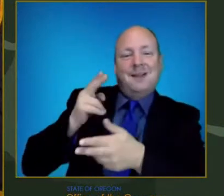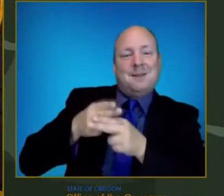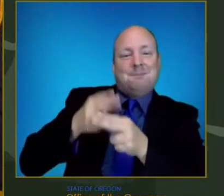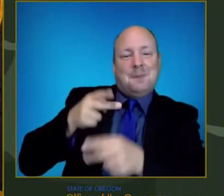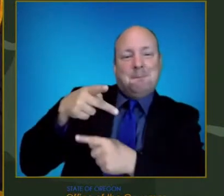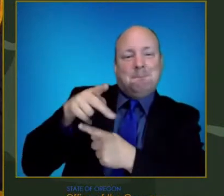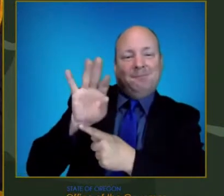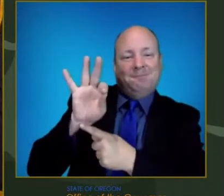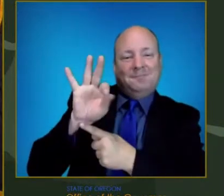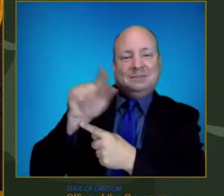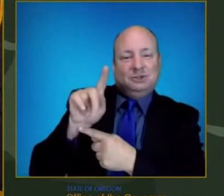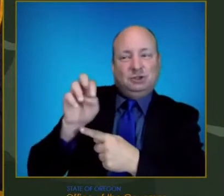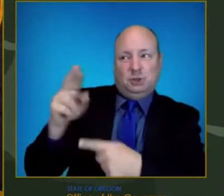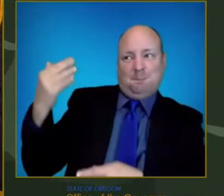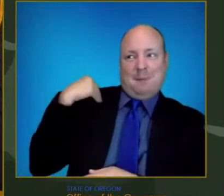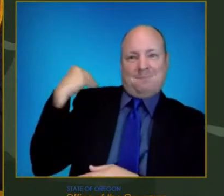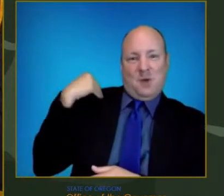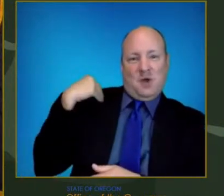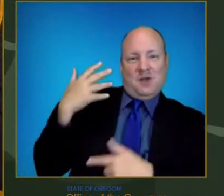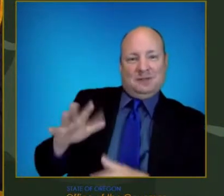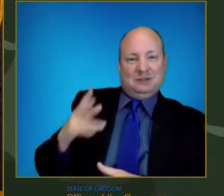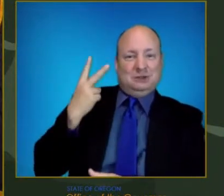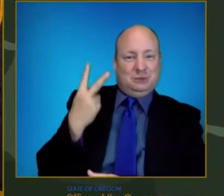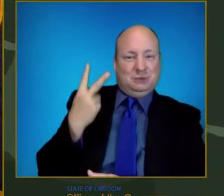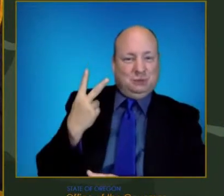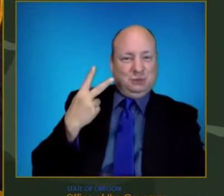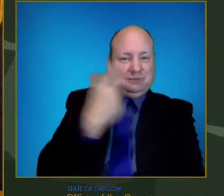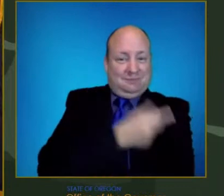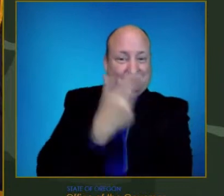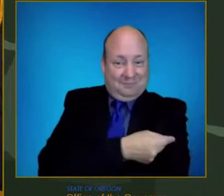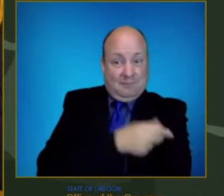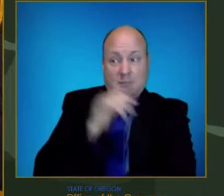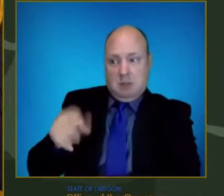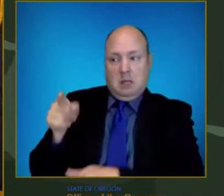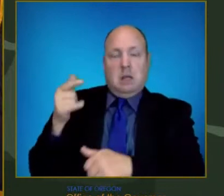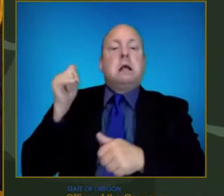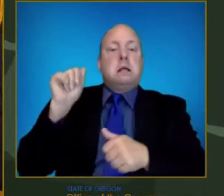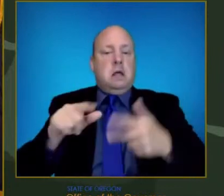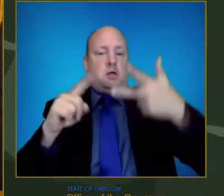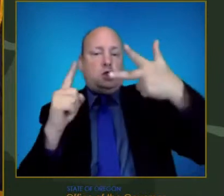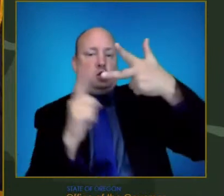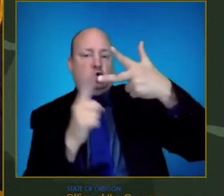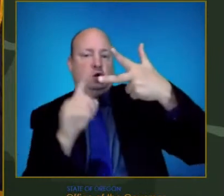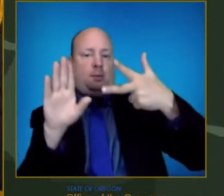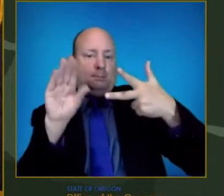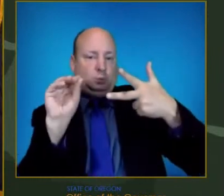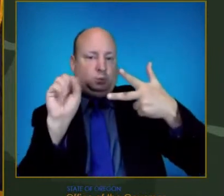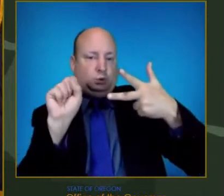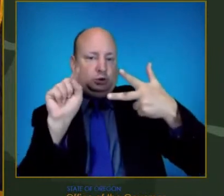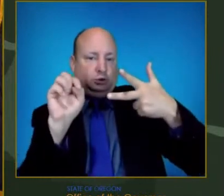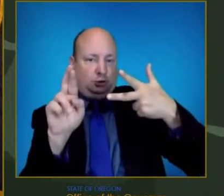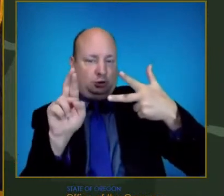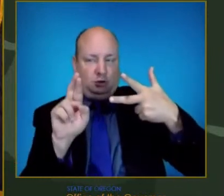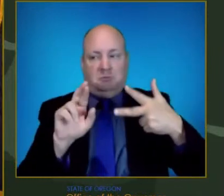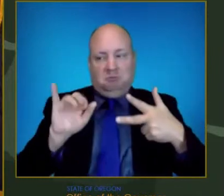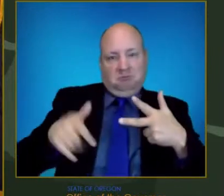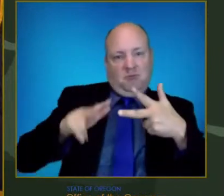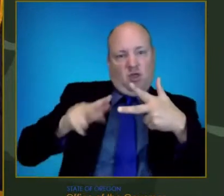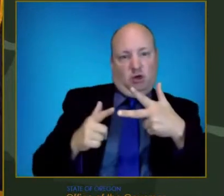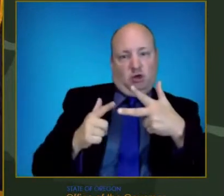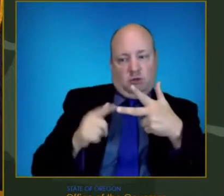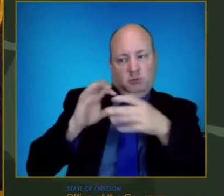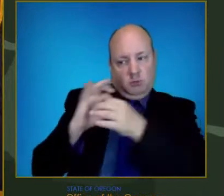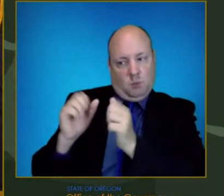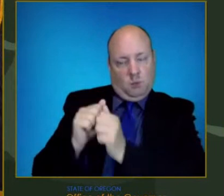to receive a booster shot include seniors, people living in long-term care facilities, people